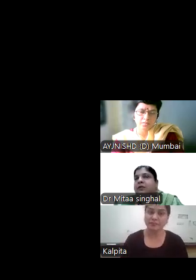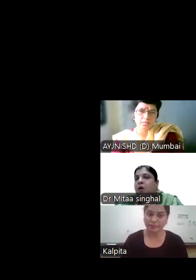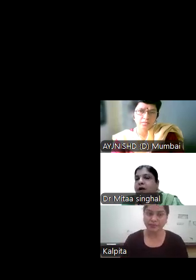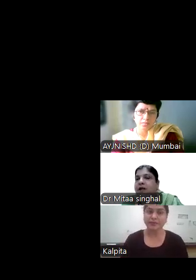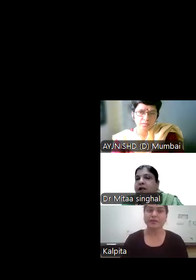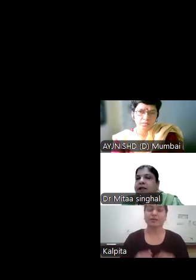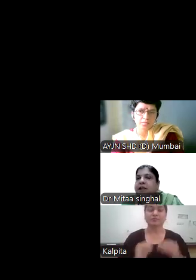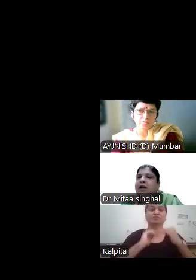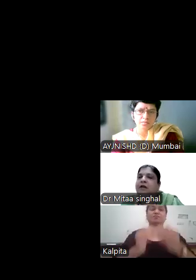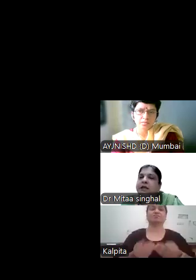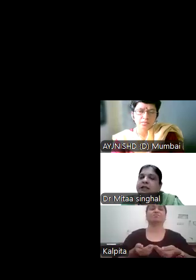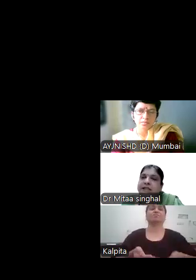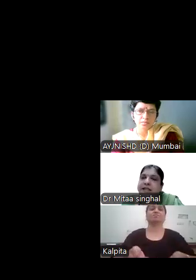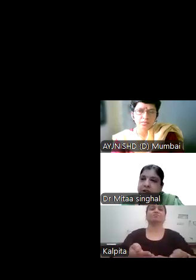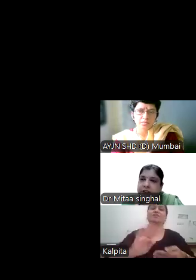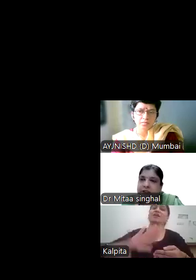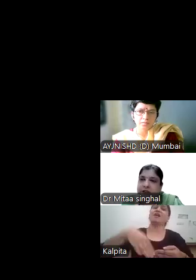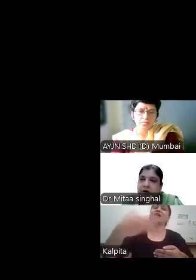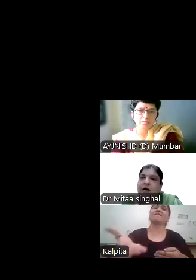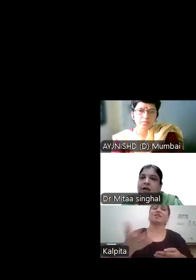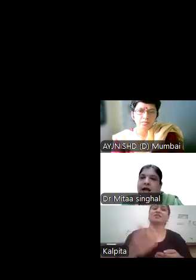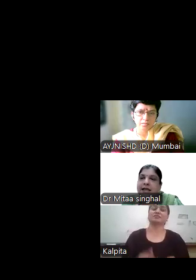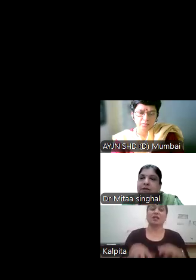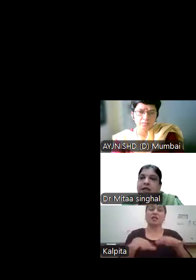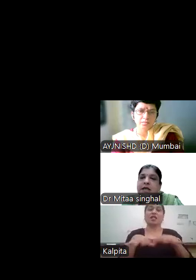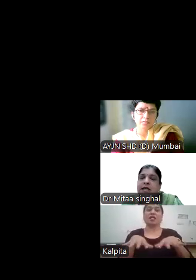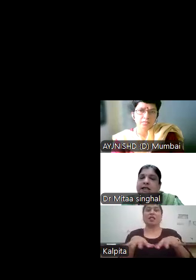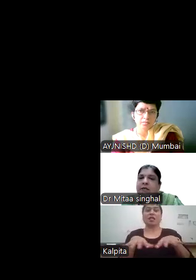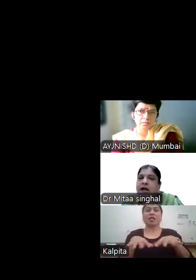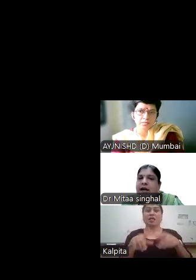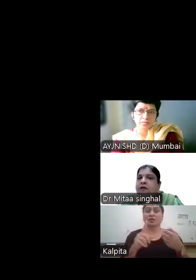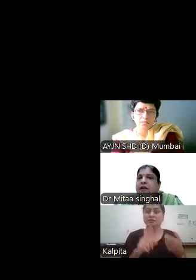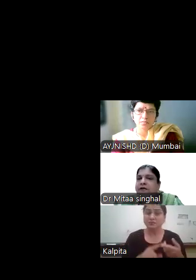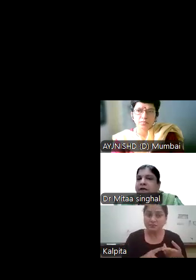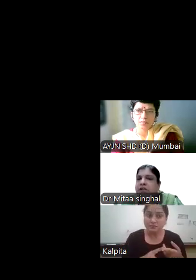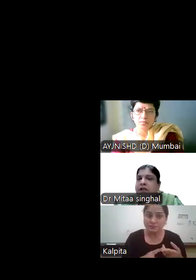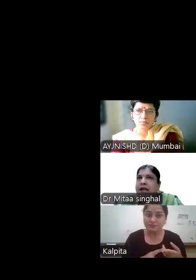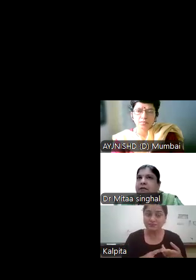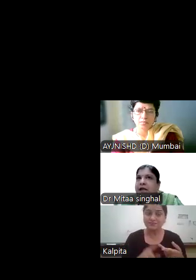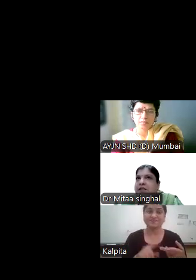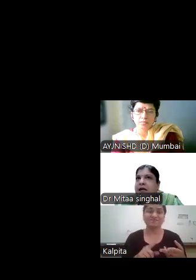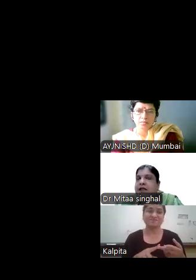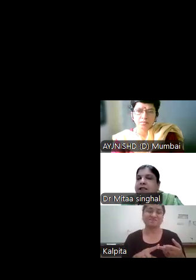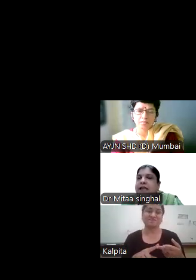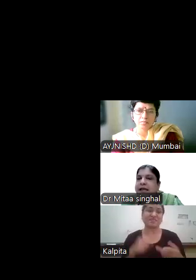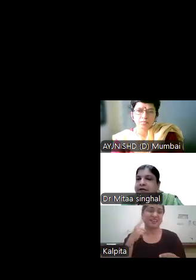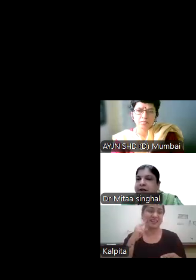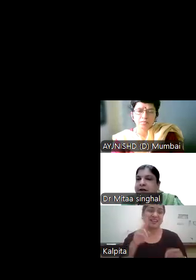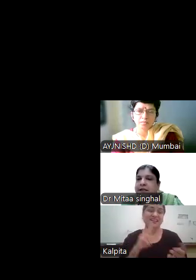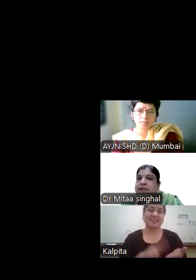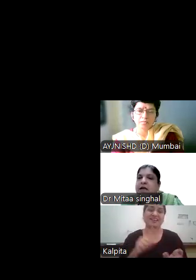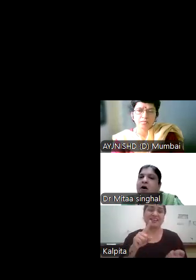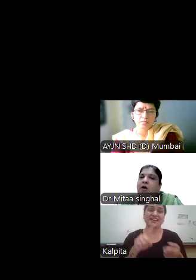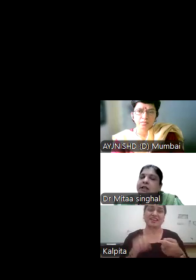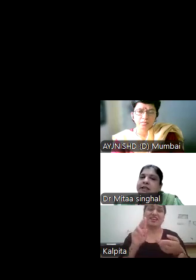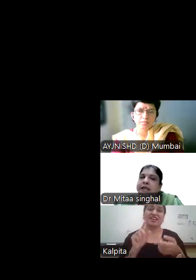when the child is born, there have been seizures or there has been some kind of infection like meningitis,